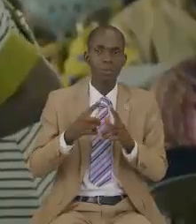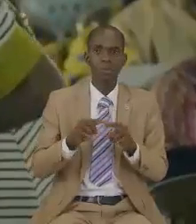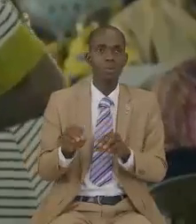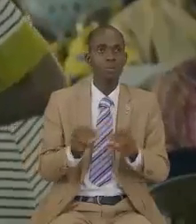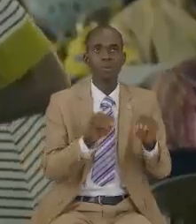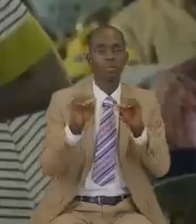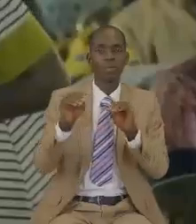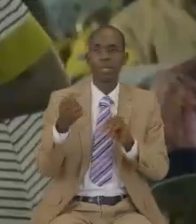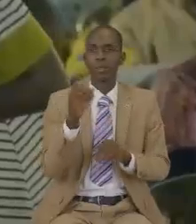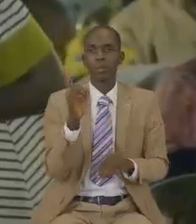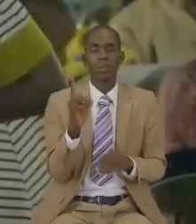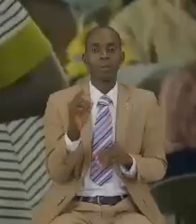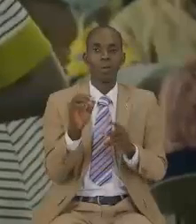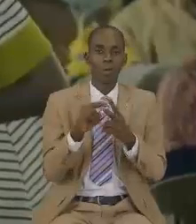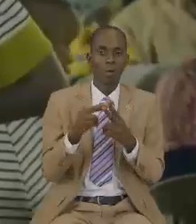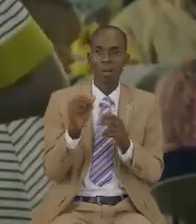They will come to you.